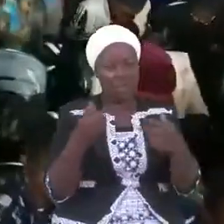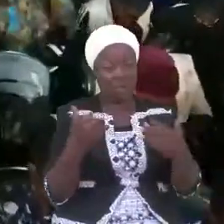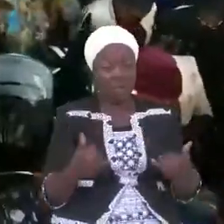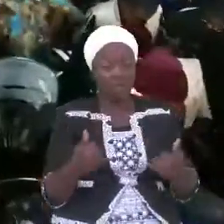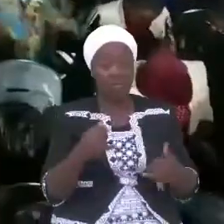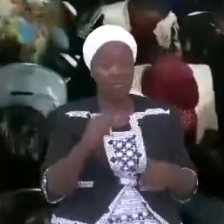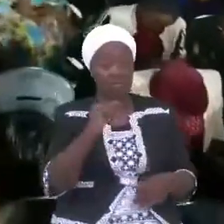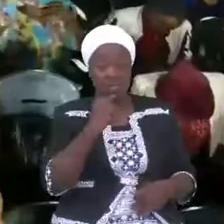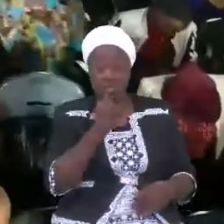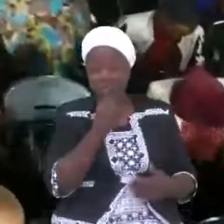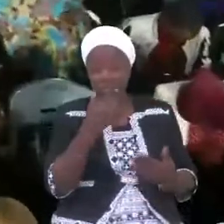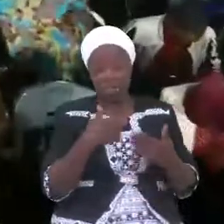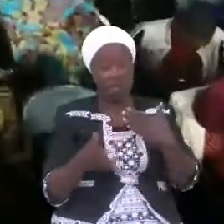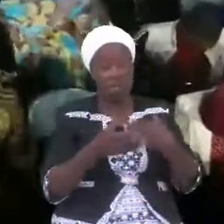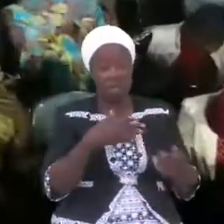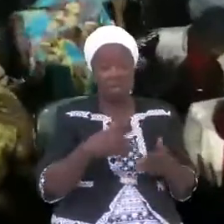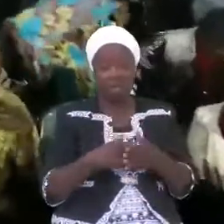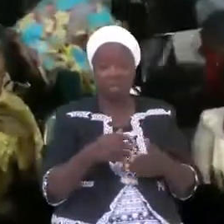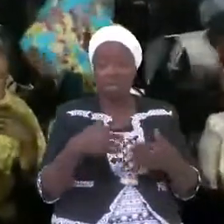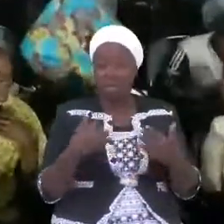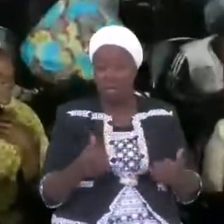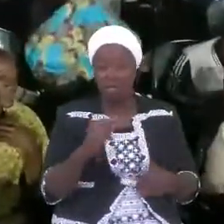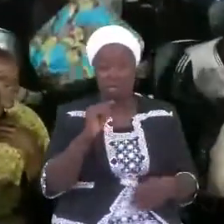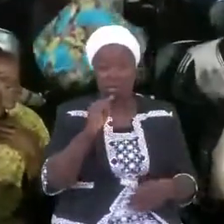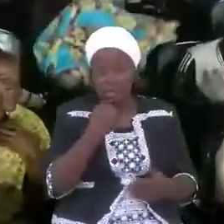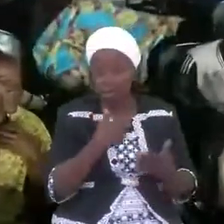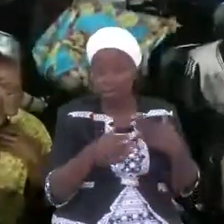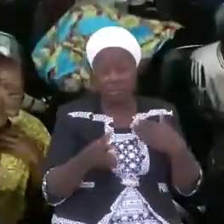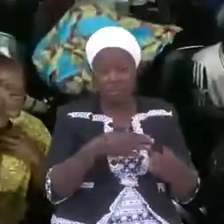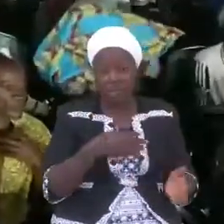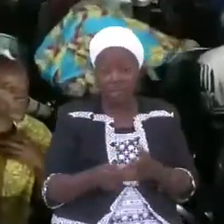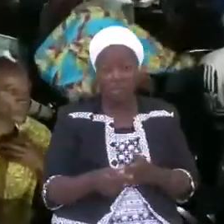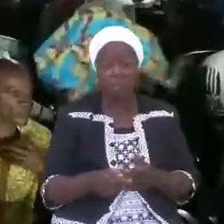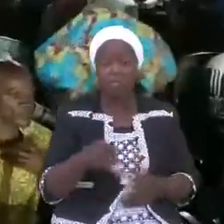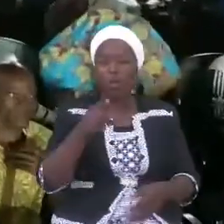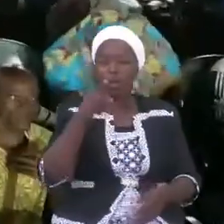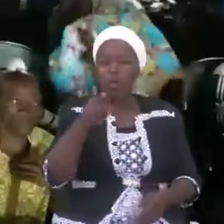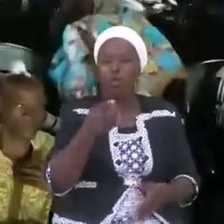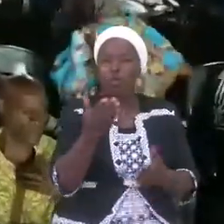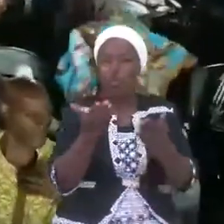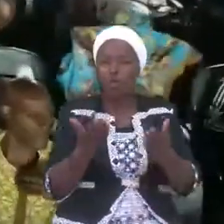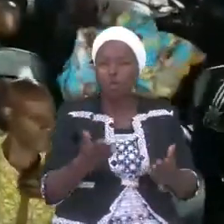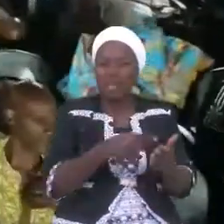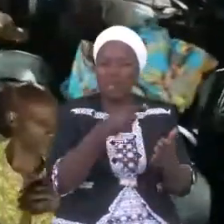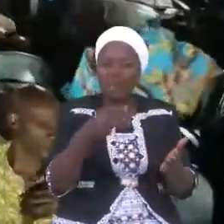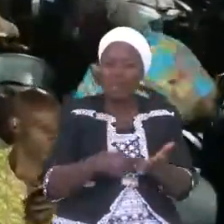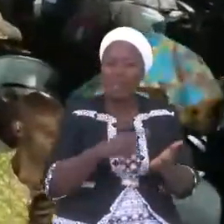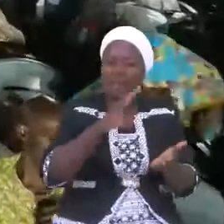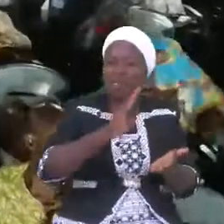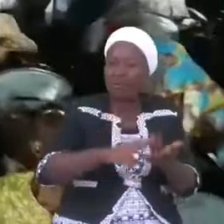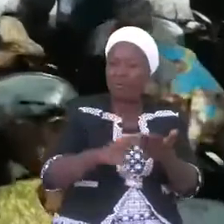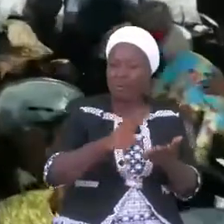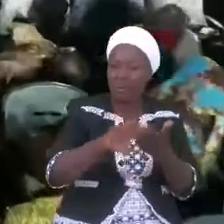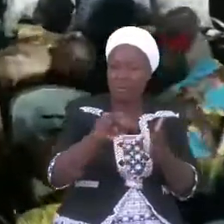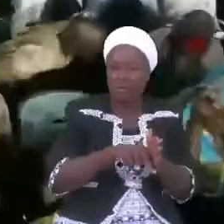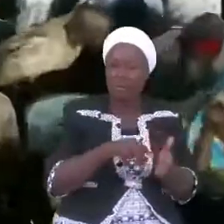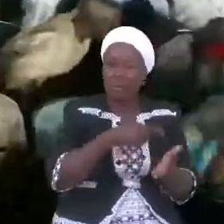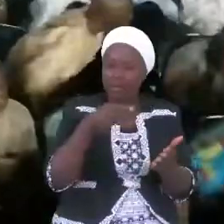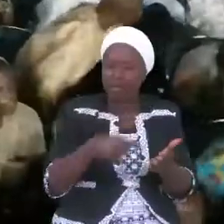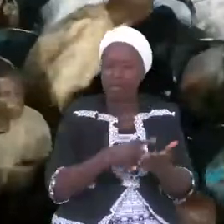and eyes closed. You want this forgiveness, this